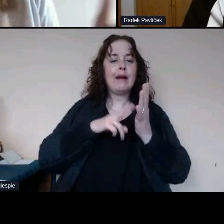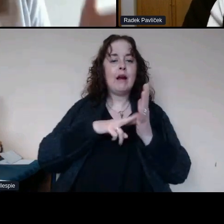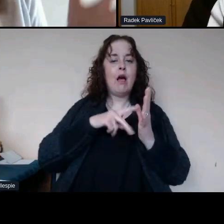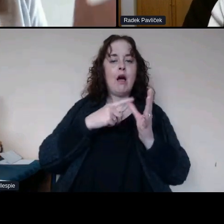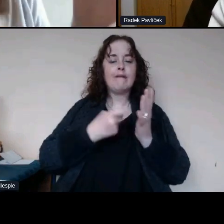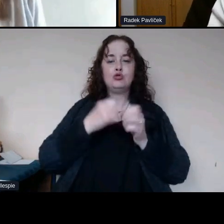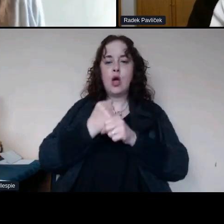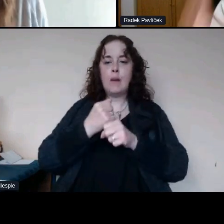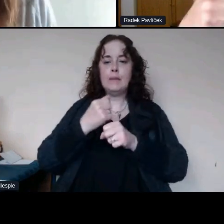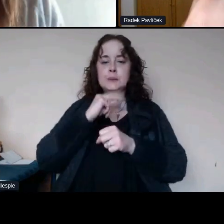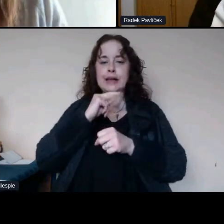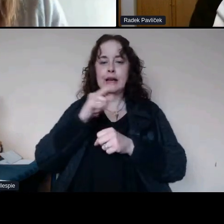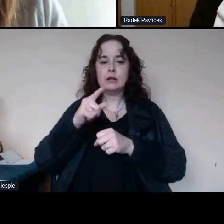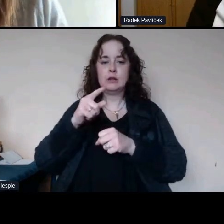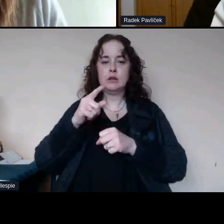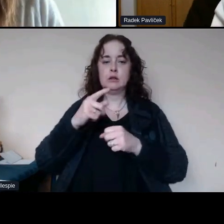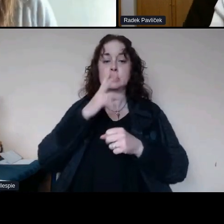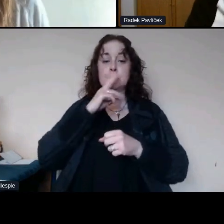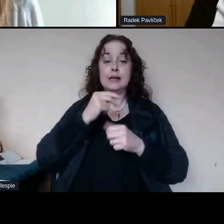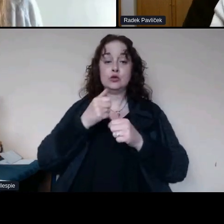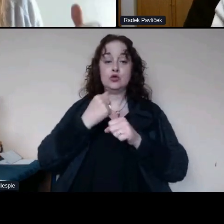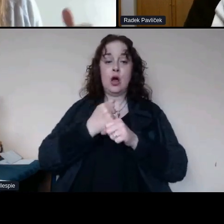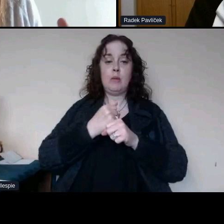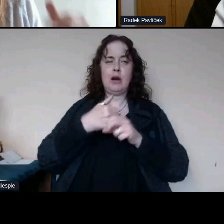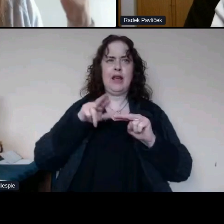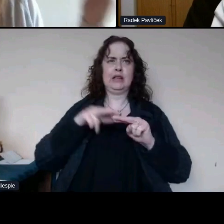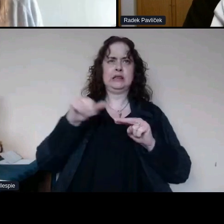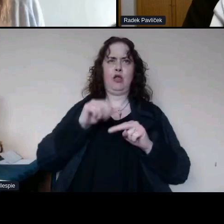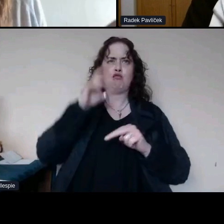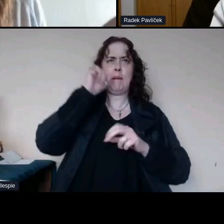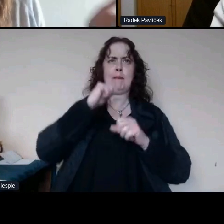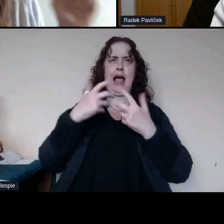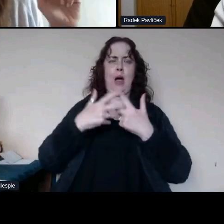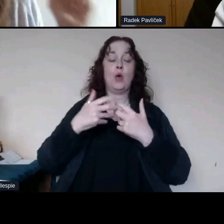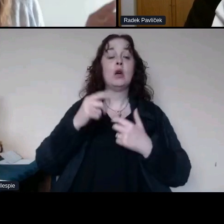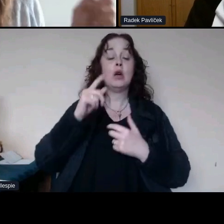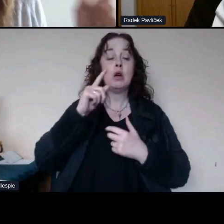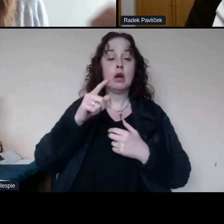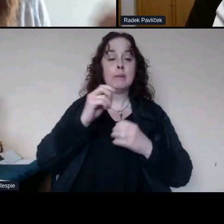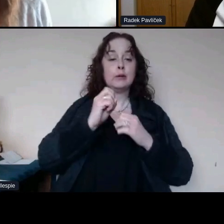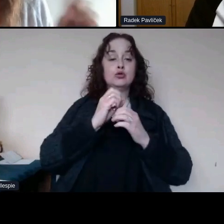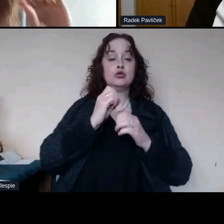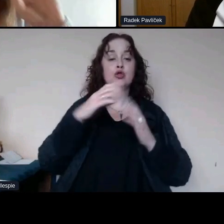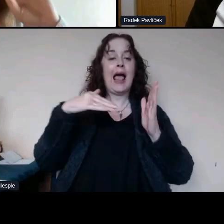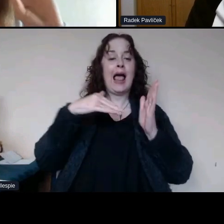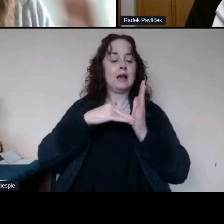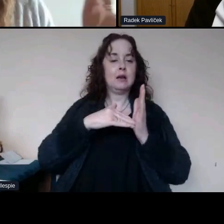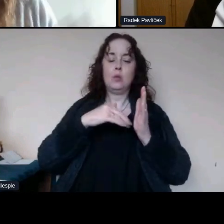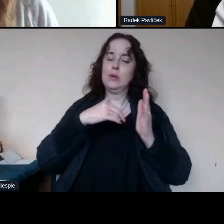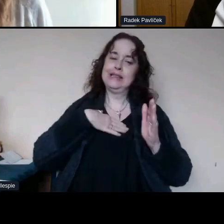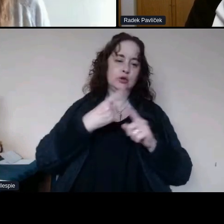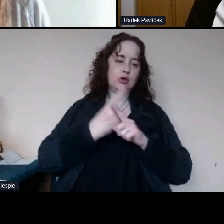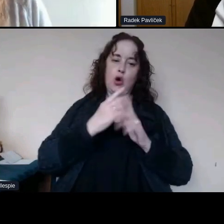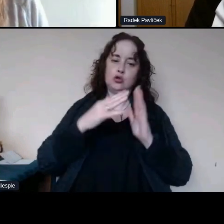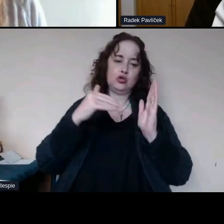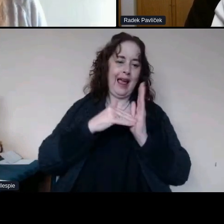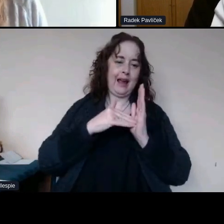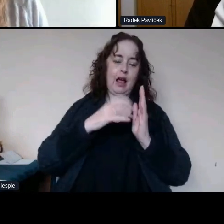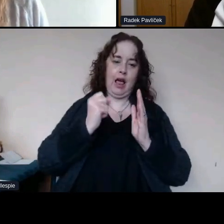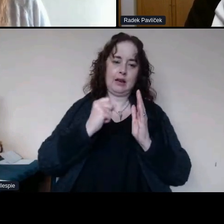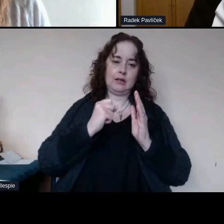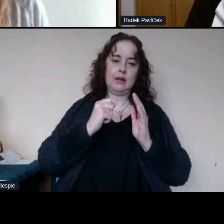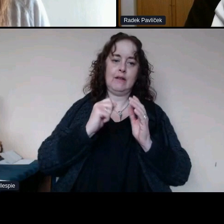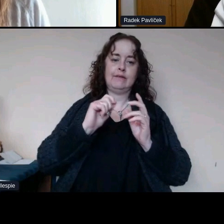speak German if I still remember how to do that. So in the Czech Republic we didn't speak Czech. We had a fantastic translator,